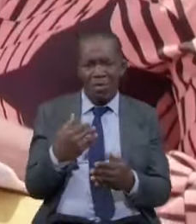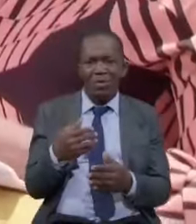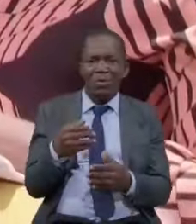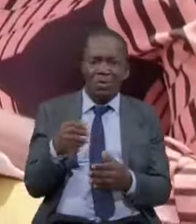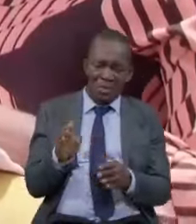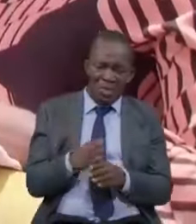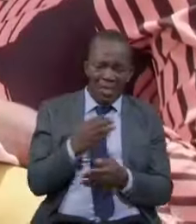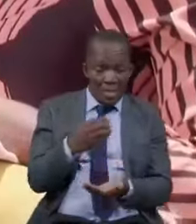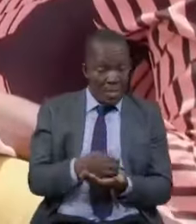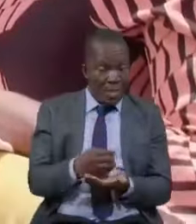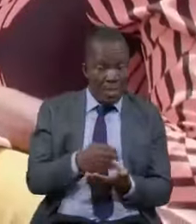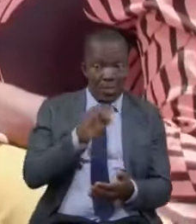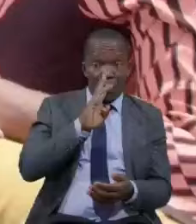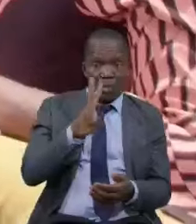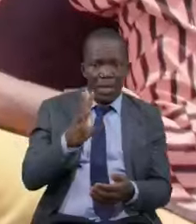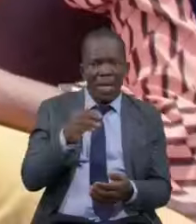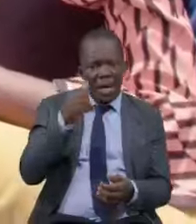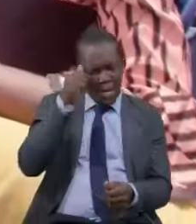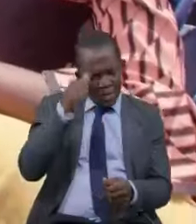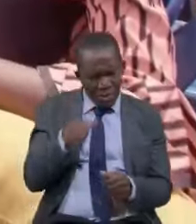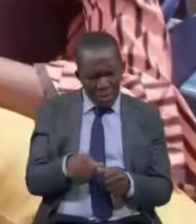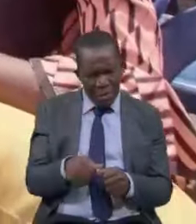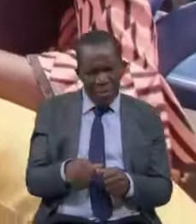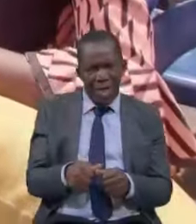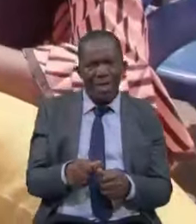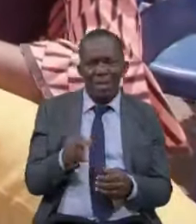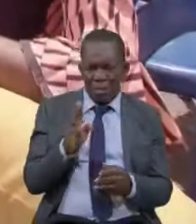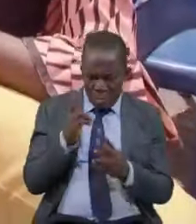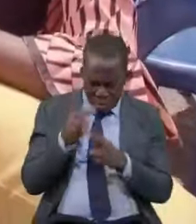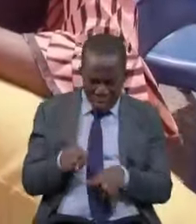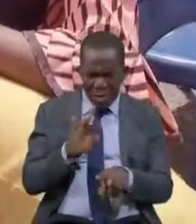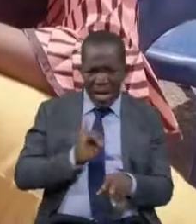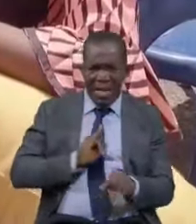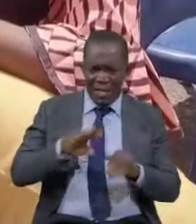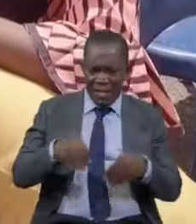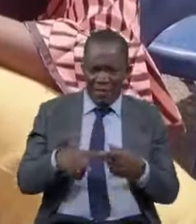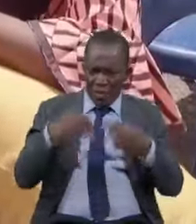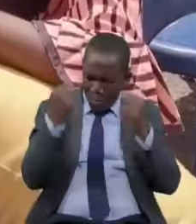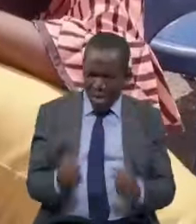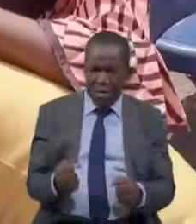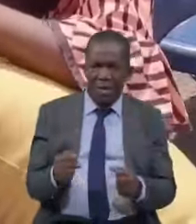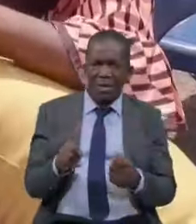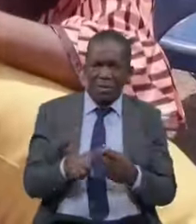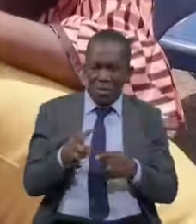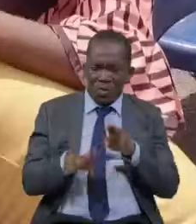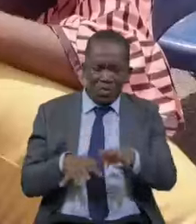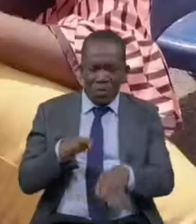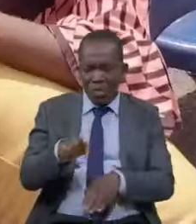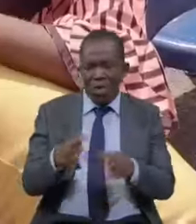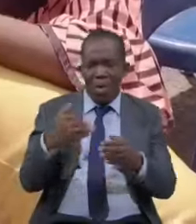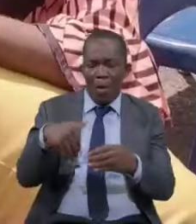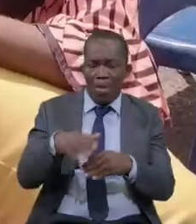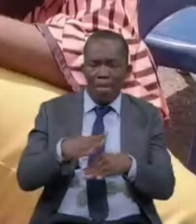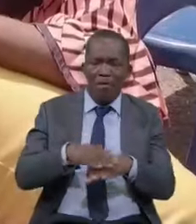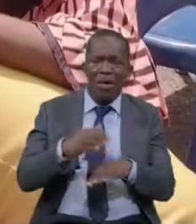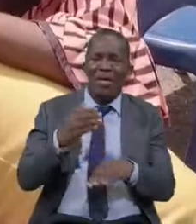power to tread on serpents and scorpions, and over all the power of the enemy,